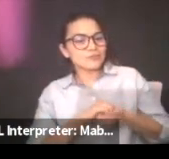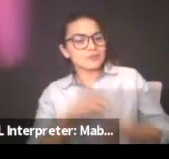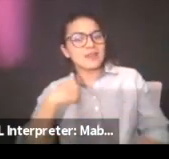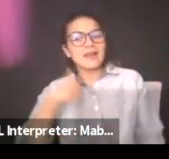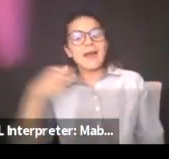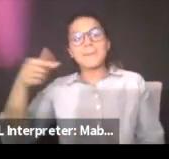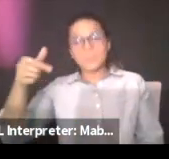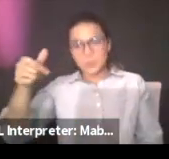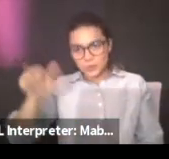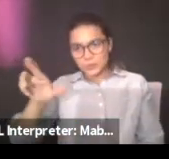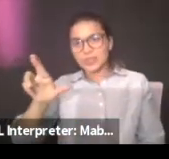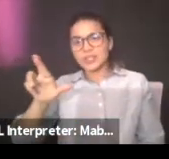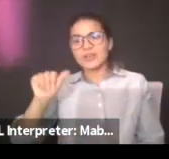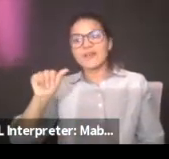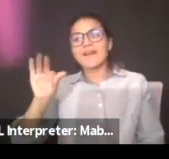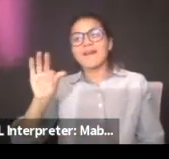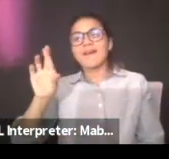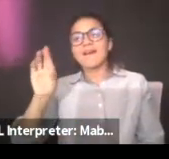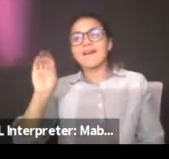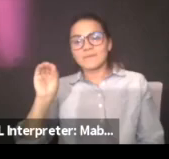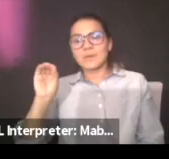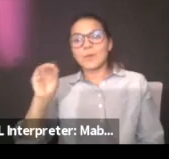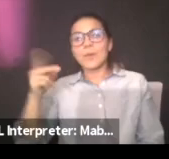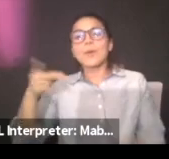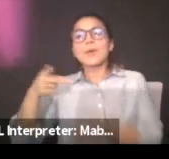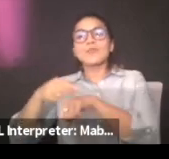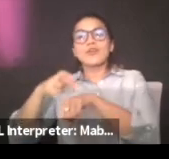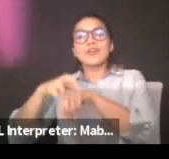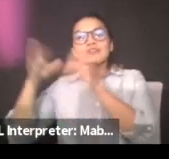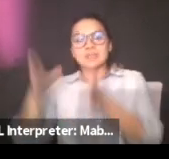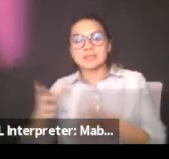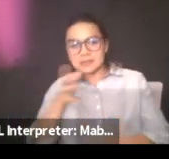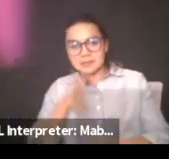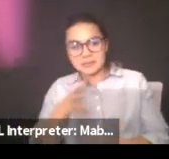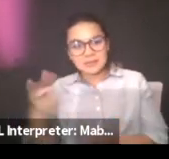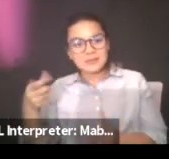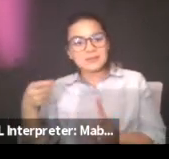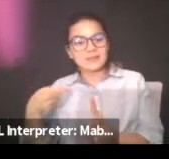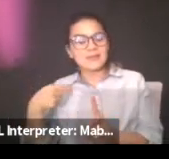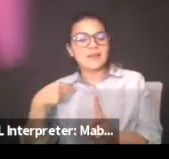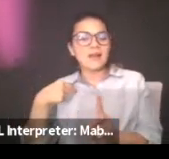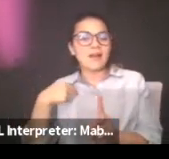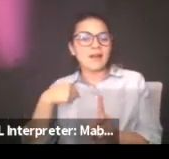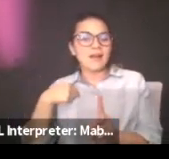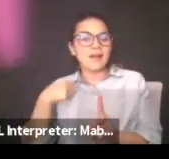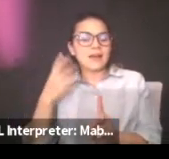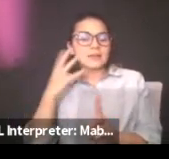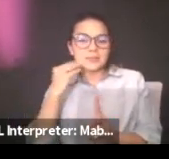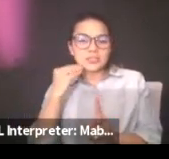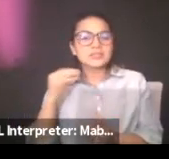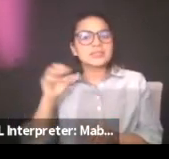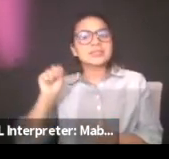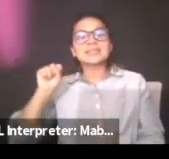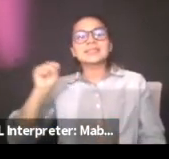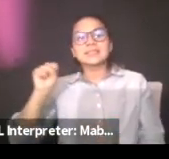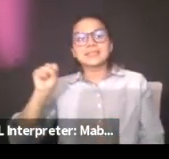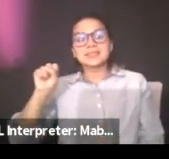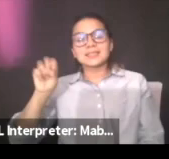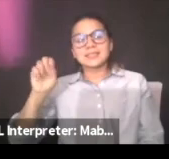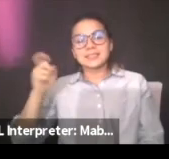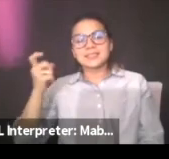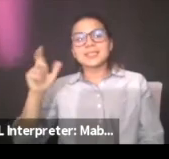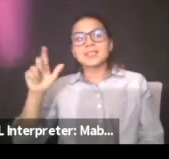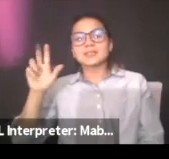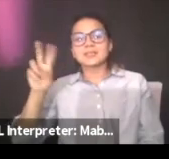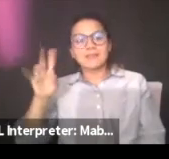Rican survivor of child sexual abuse, family violence, and sexual violence. And I am coming to you from